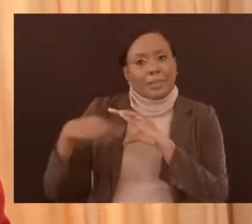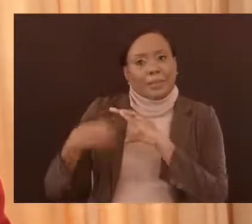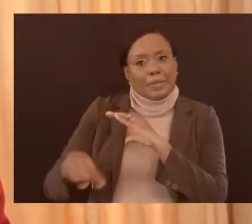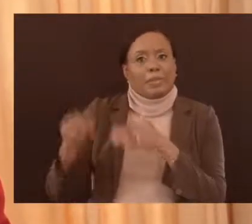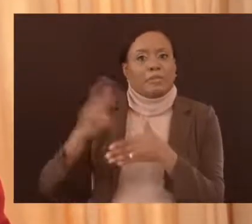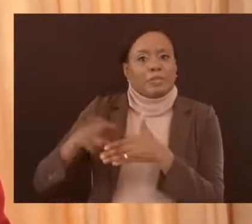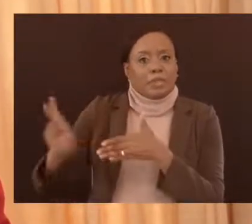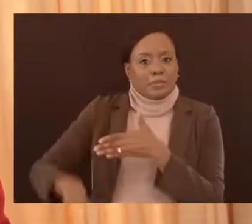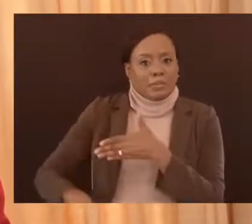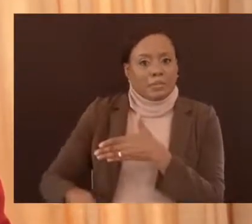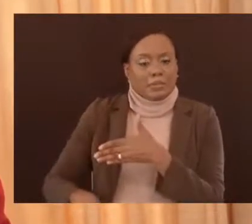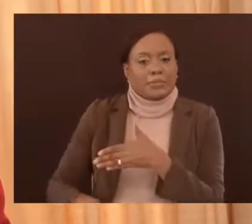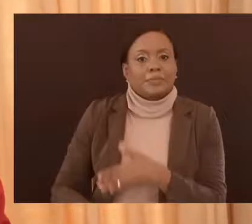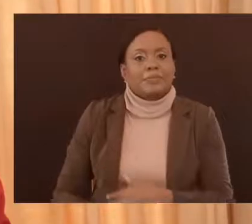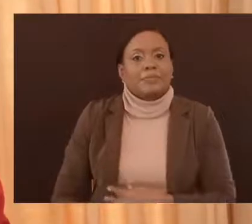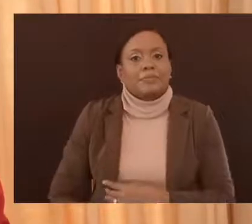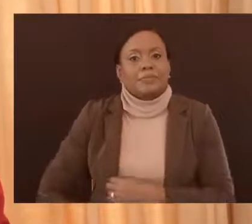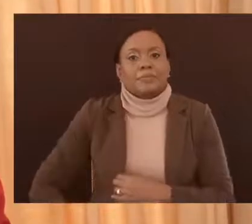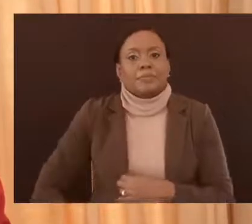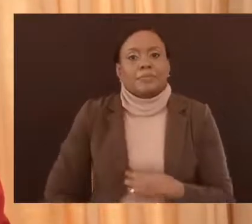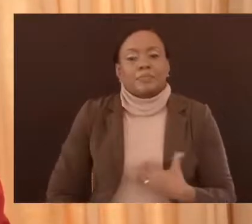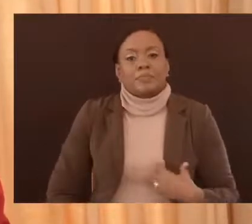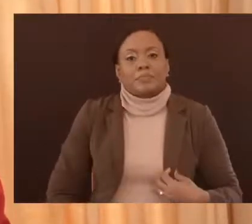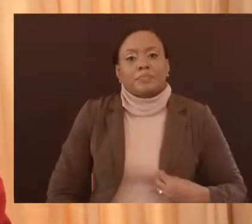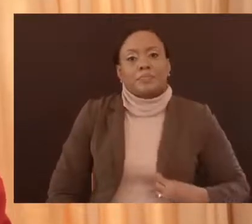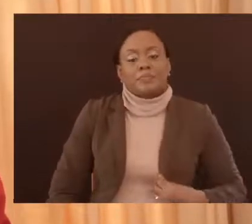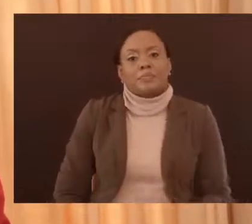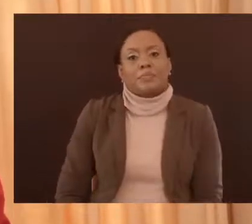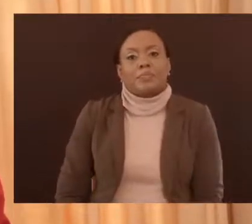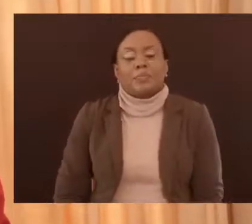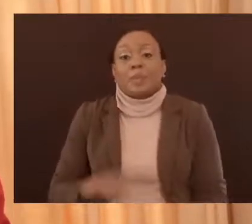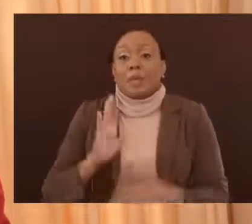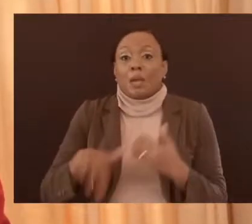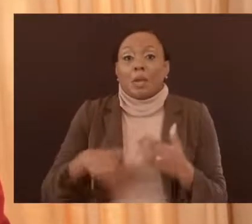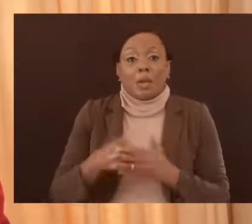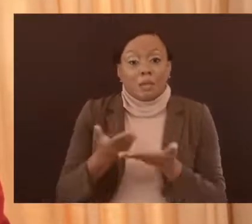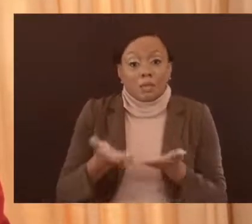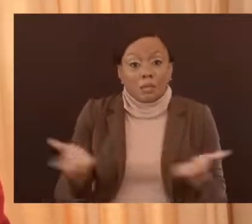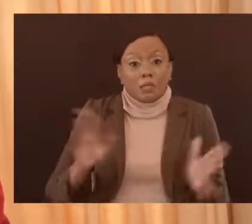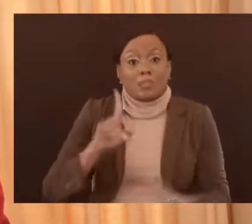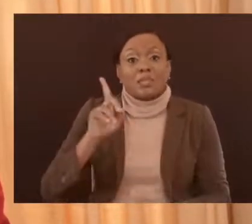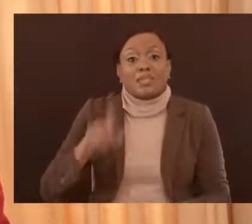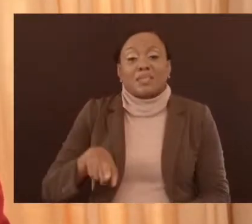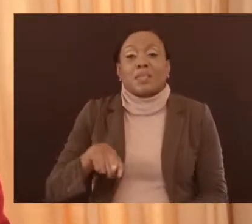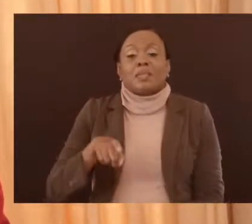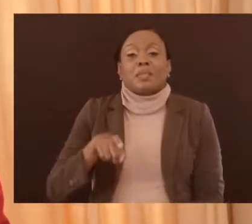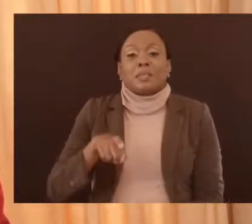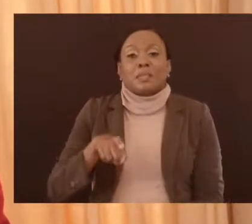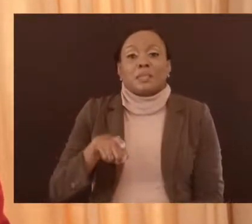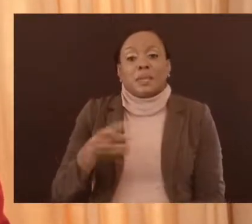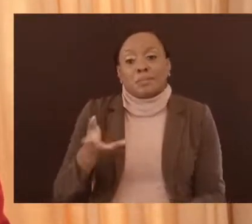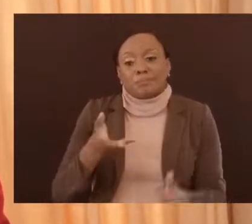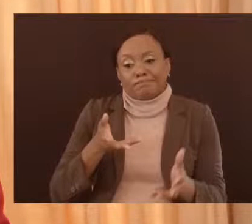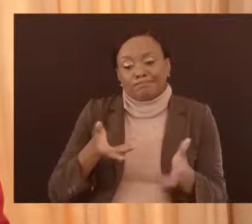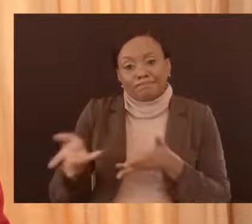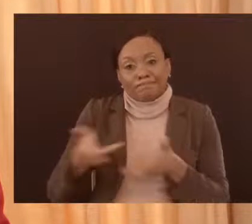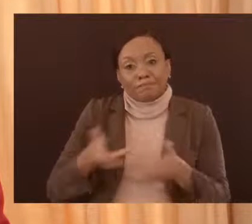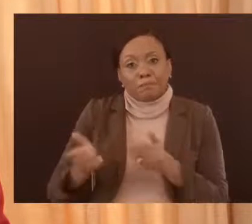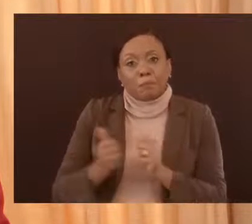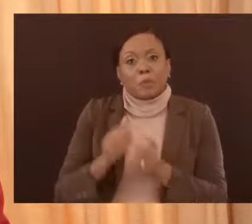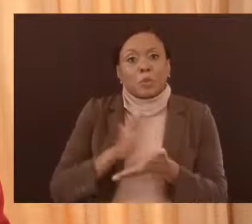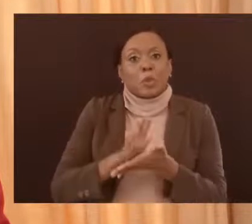electronically. Again, I want to urge all of you to liaise with the schools and adhere to the protocols which have been put